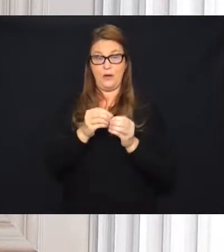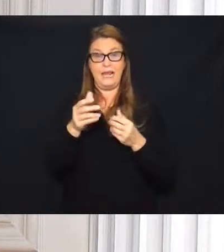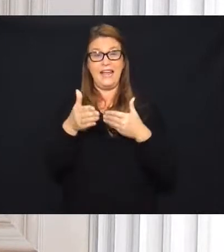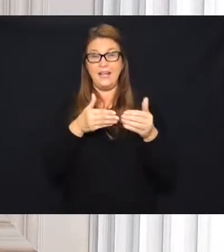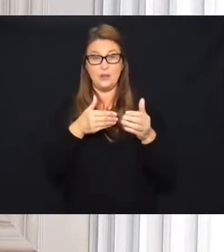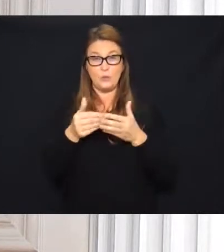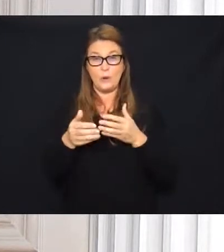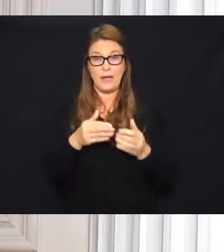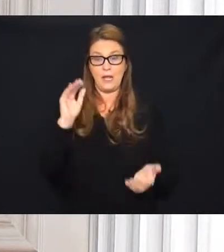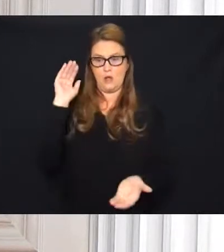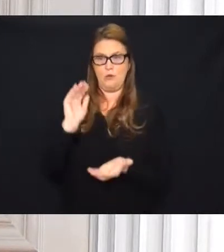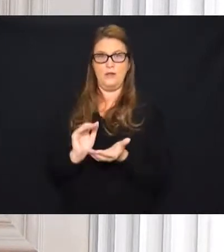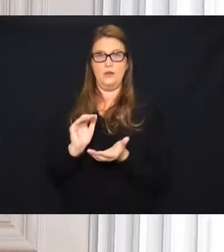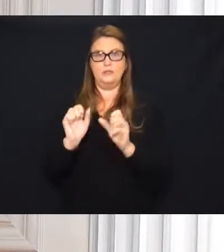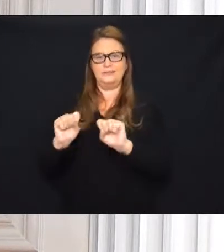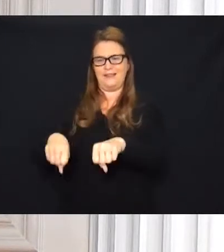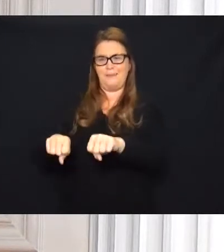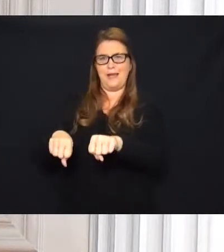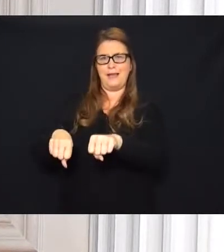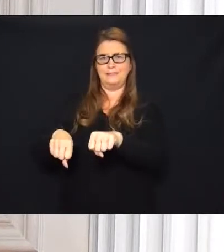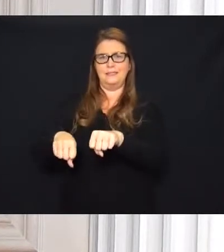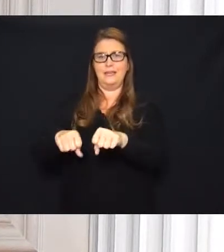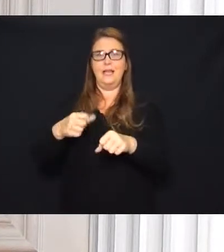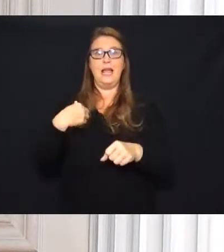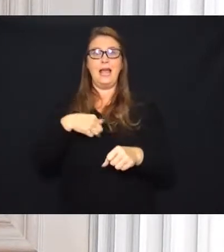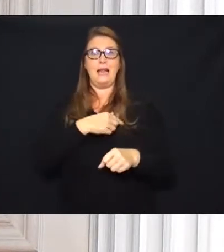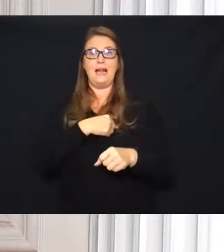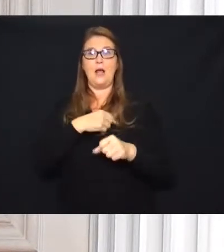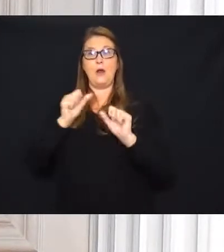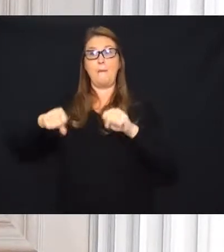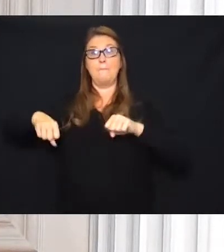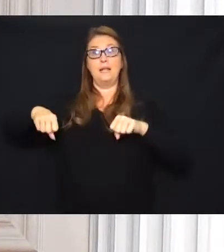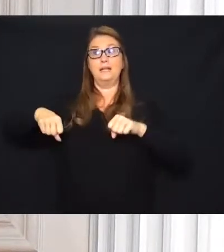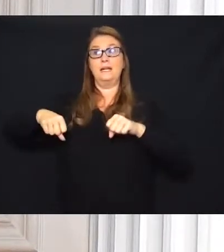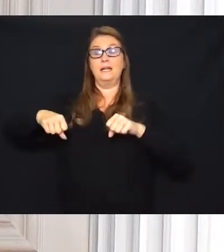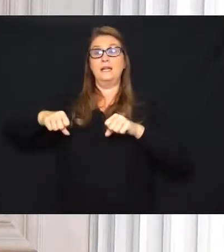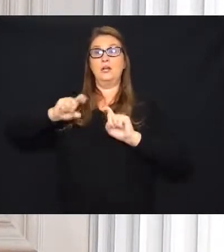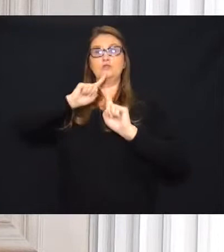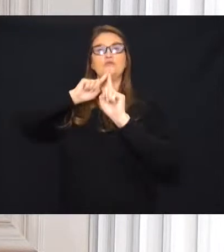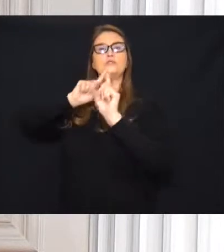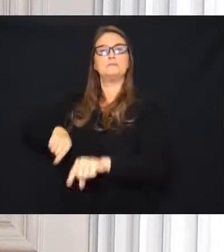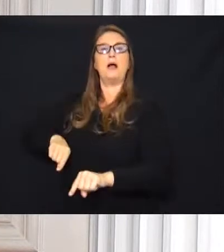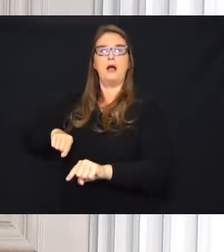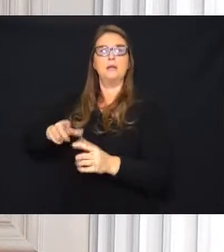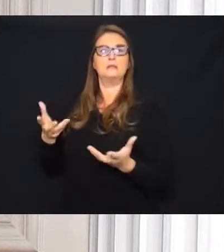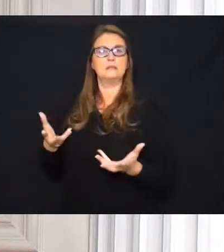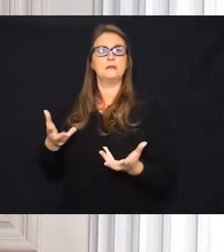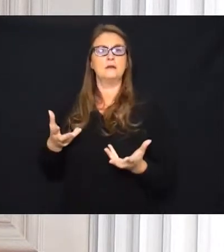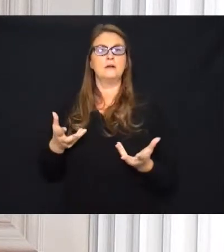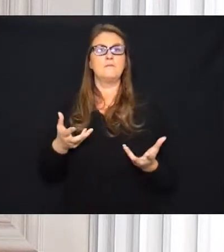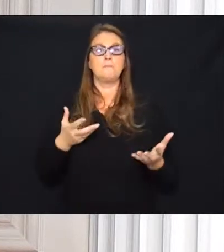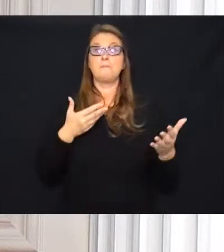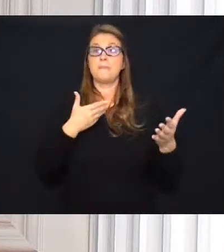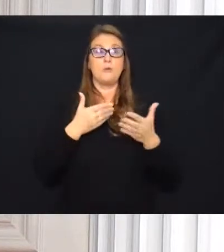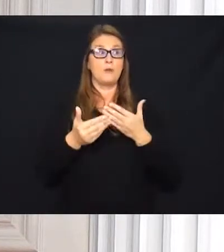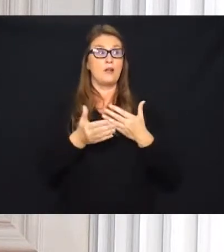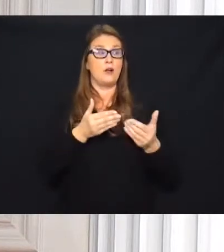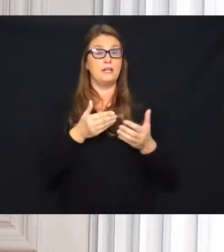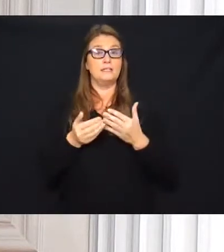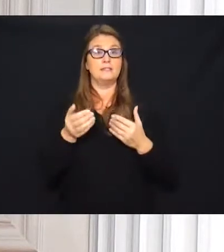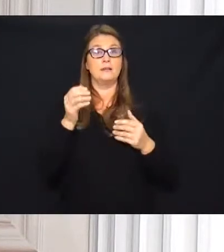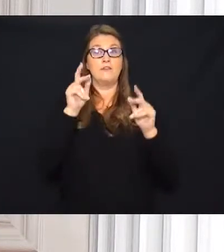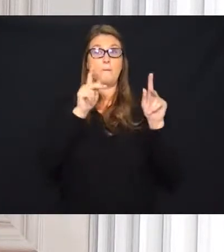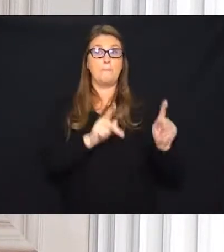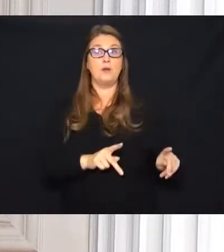it reduces our capacity and our reserve and our ability to respond. So whether or not a person is